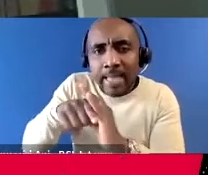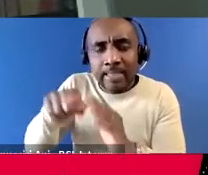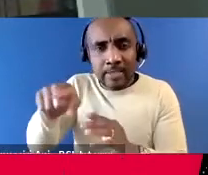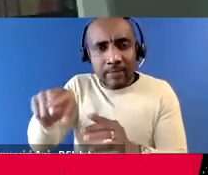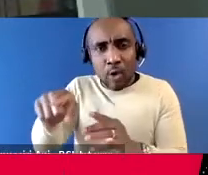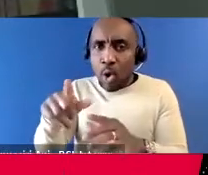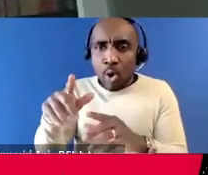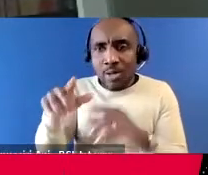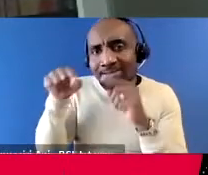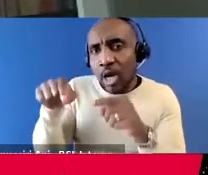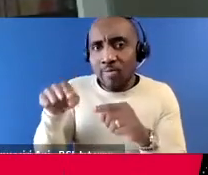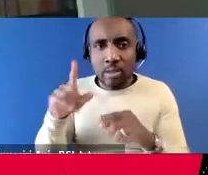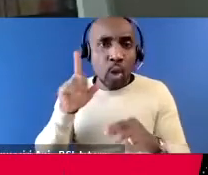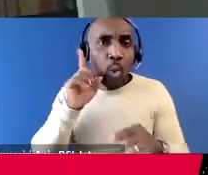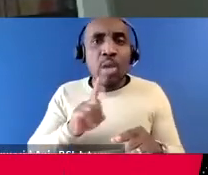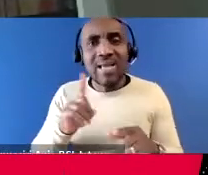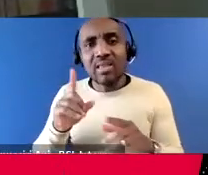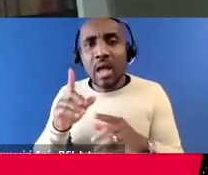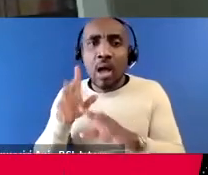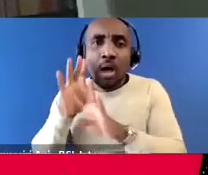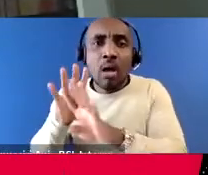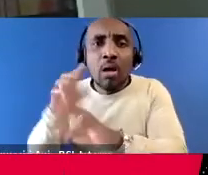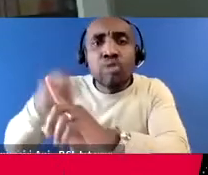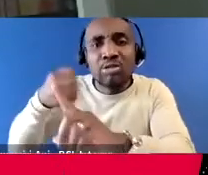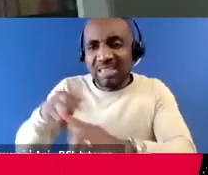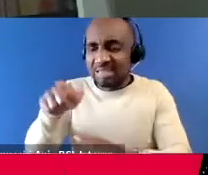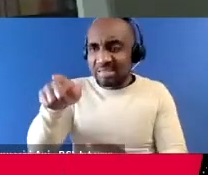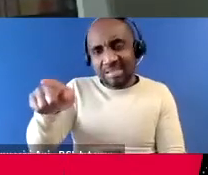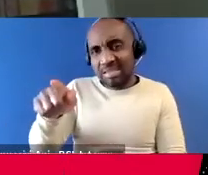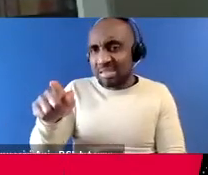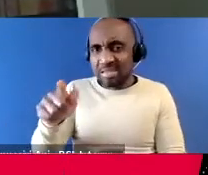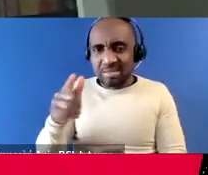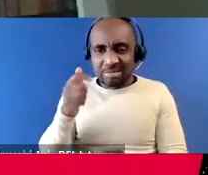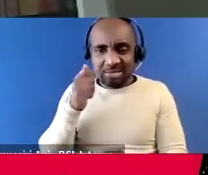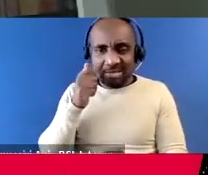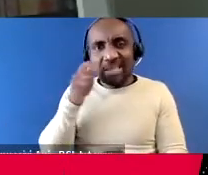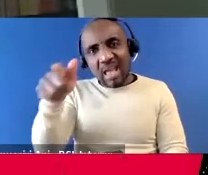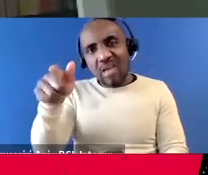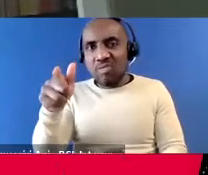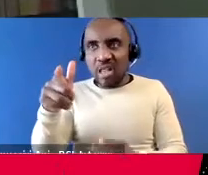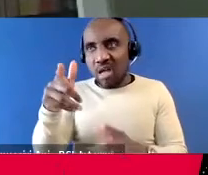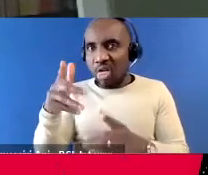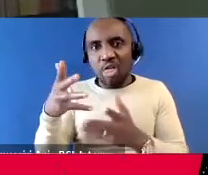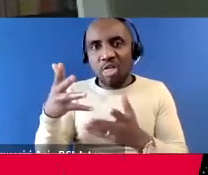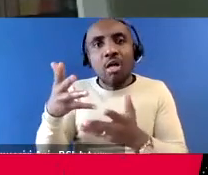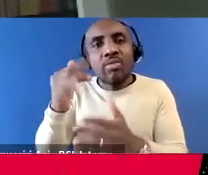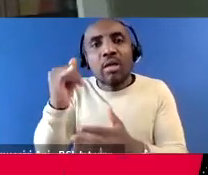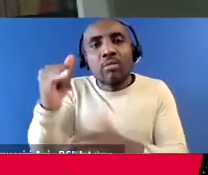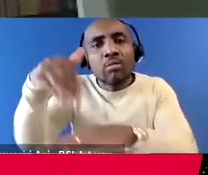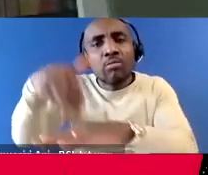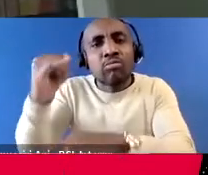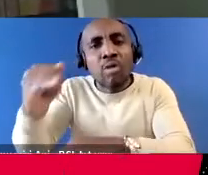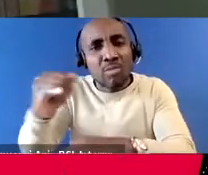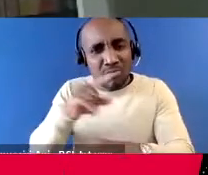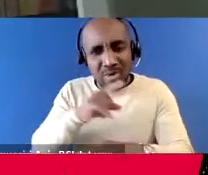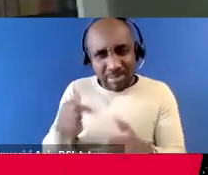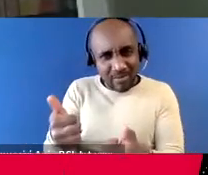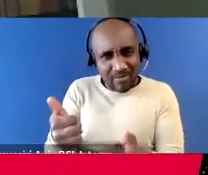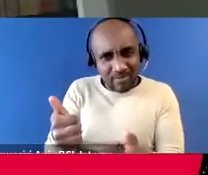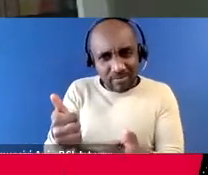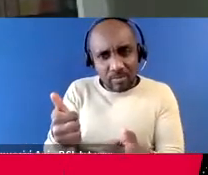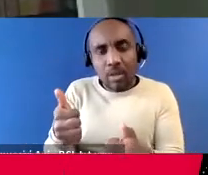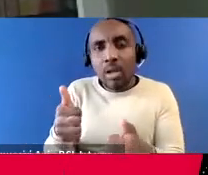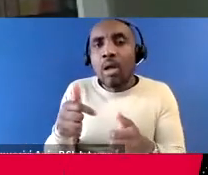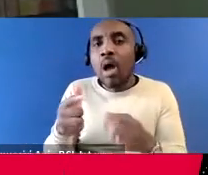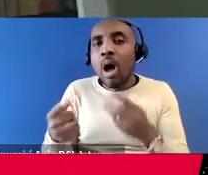streets as being lesser women, and really being a mouthpiece for the authoritarianism, whilst kind of